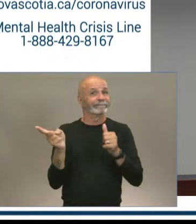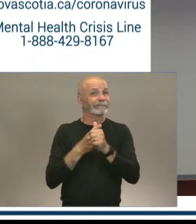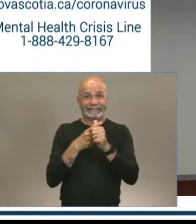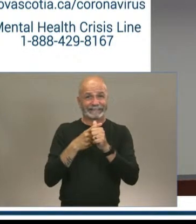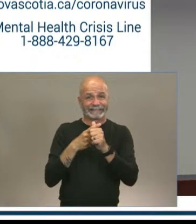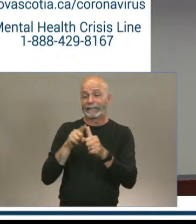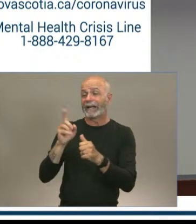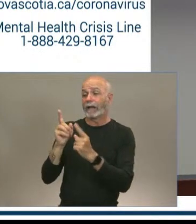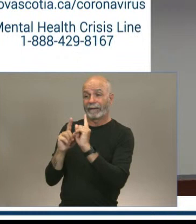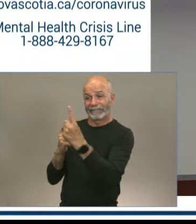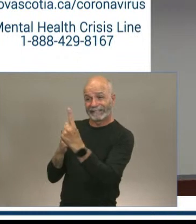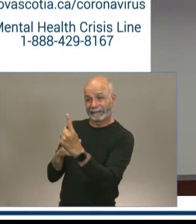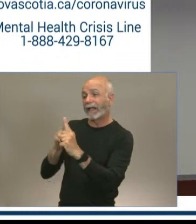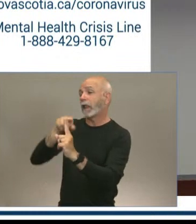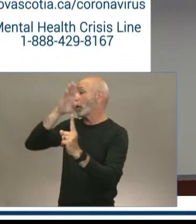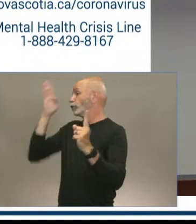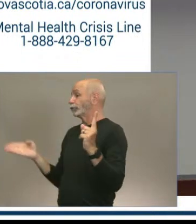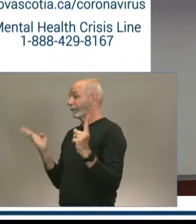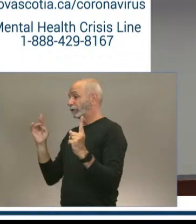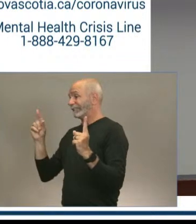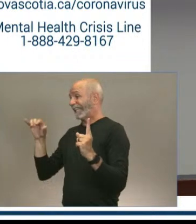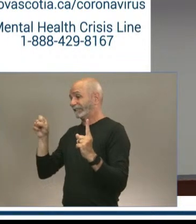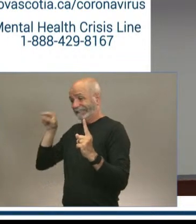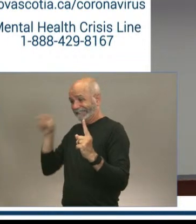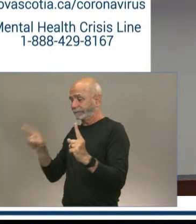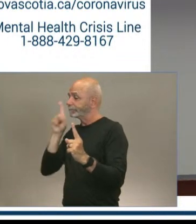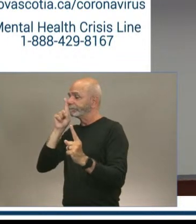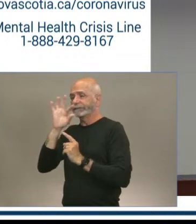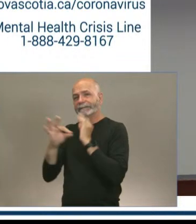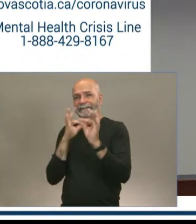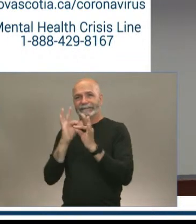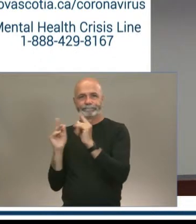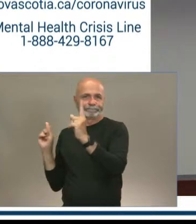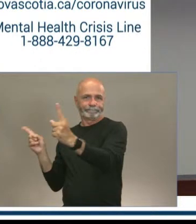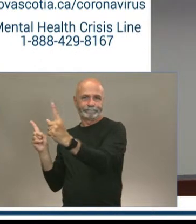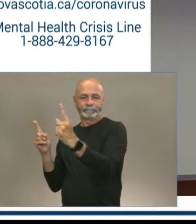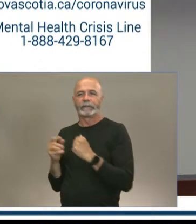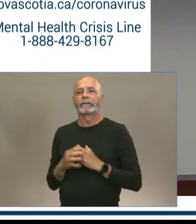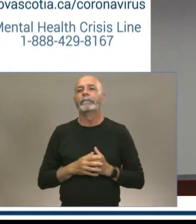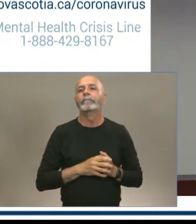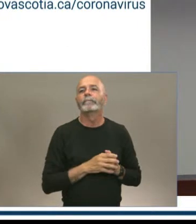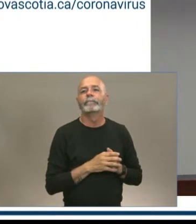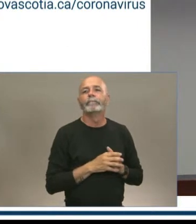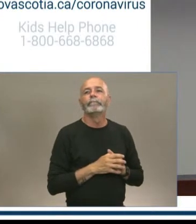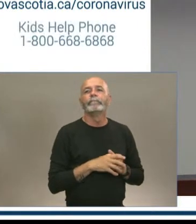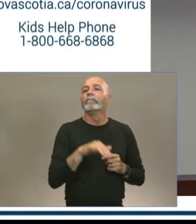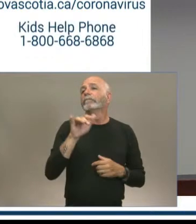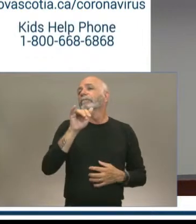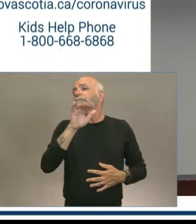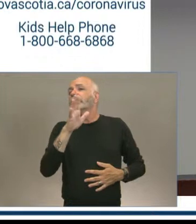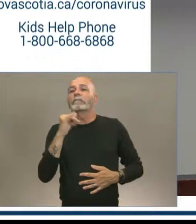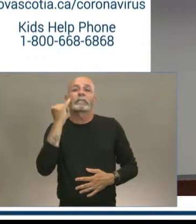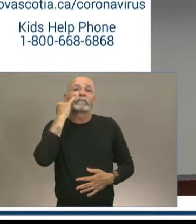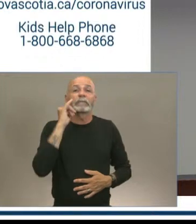self-isolation. If you came from outside Atlantic Canada, and for one of the groups of people who were allowed to come here already, and